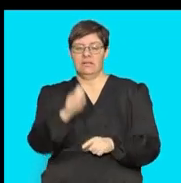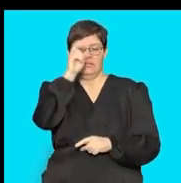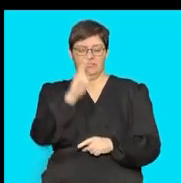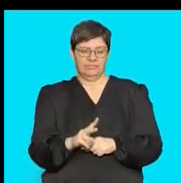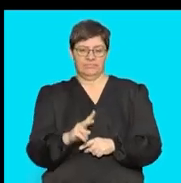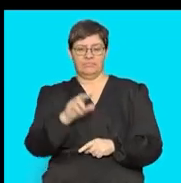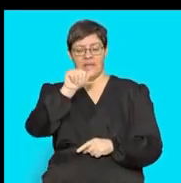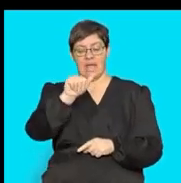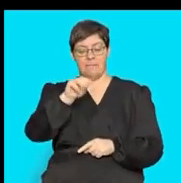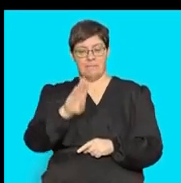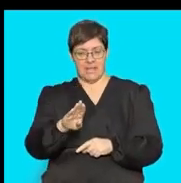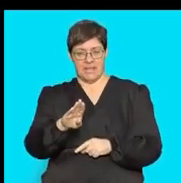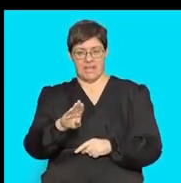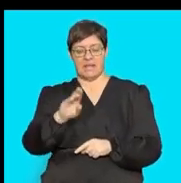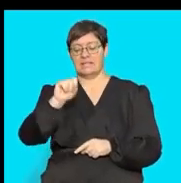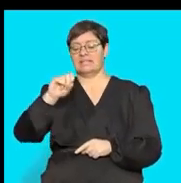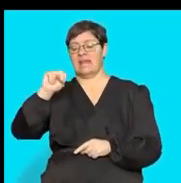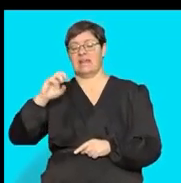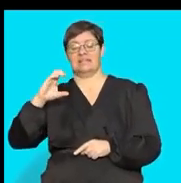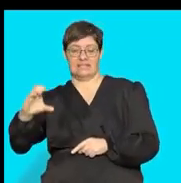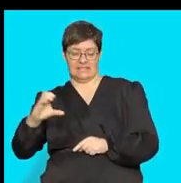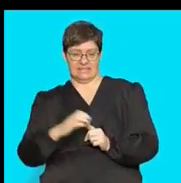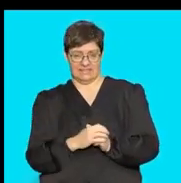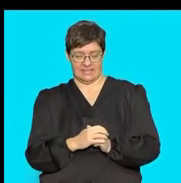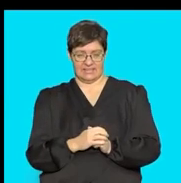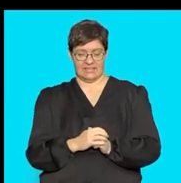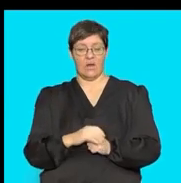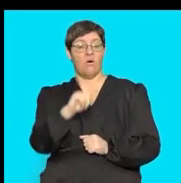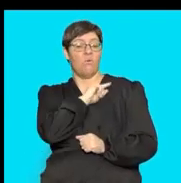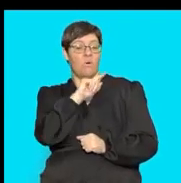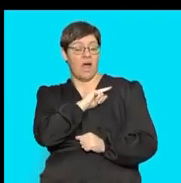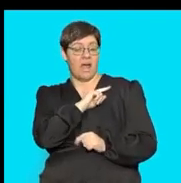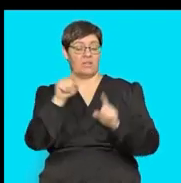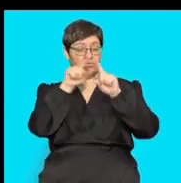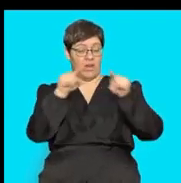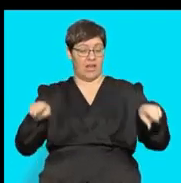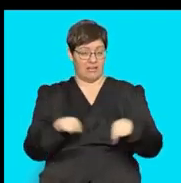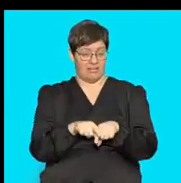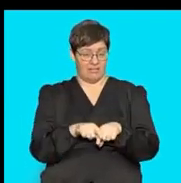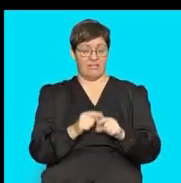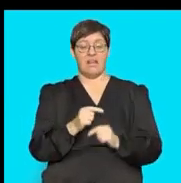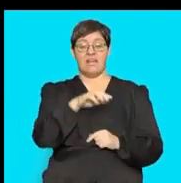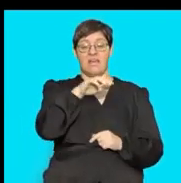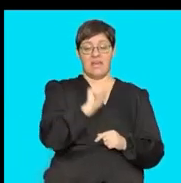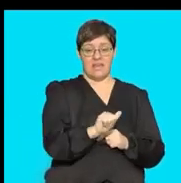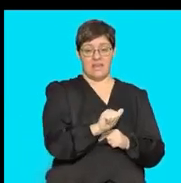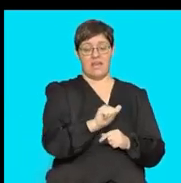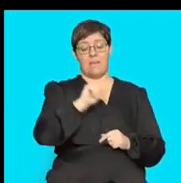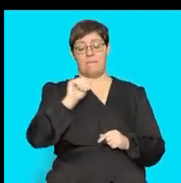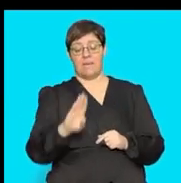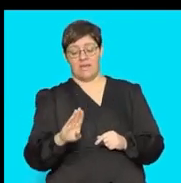equals half AB sine C. So because our triangle is triangle